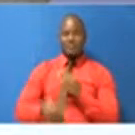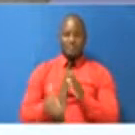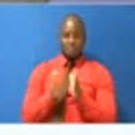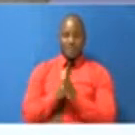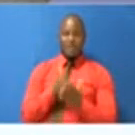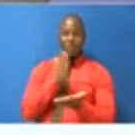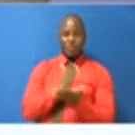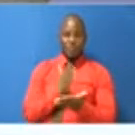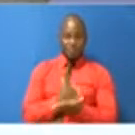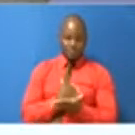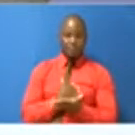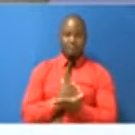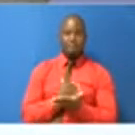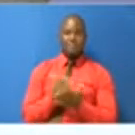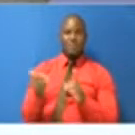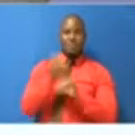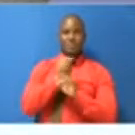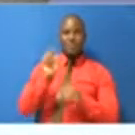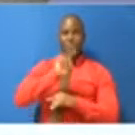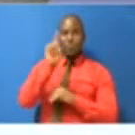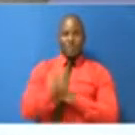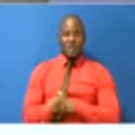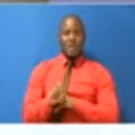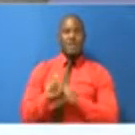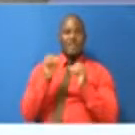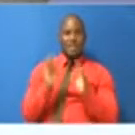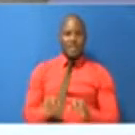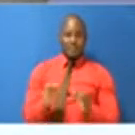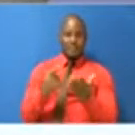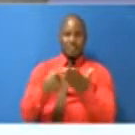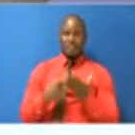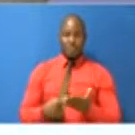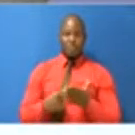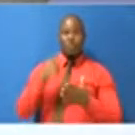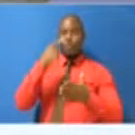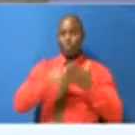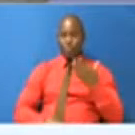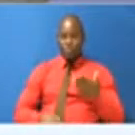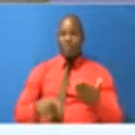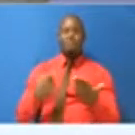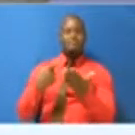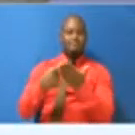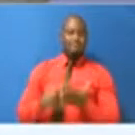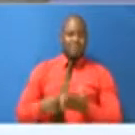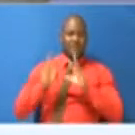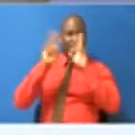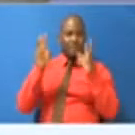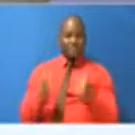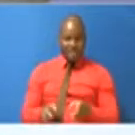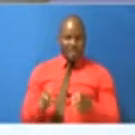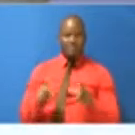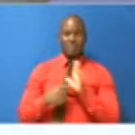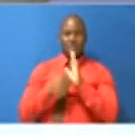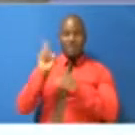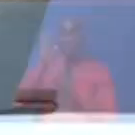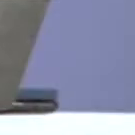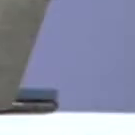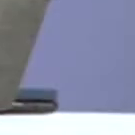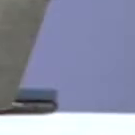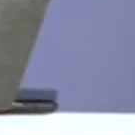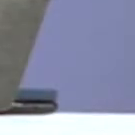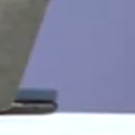pretty sure it's one you got the question is however a debate on what was it a debate on the issues that plagued nairobians